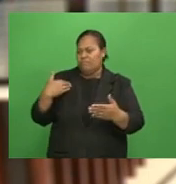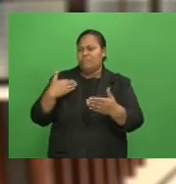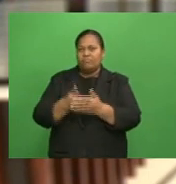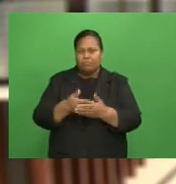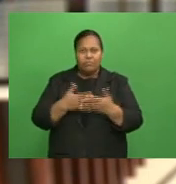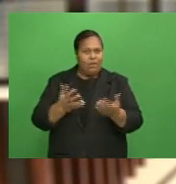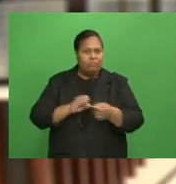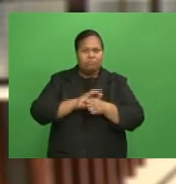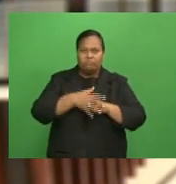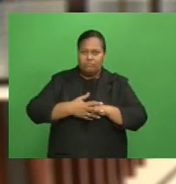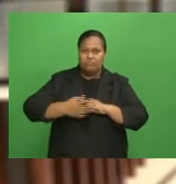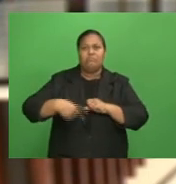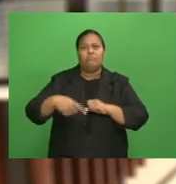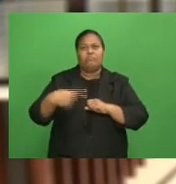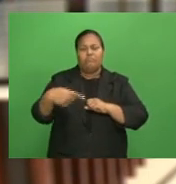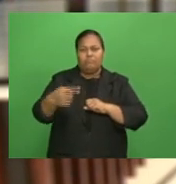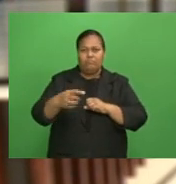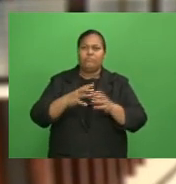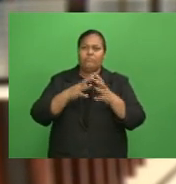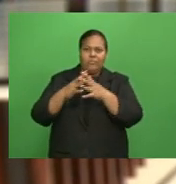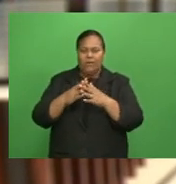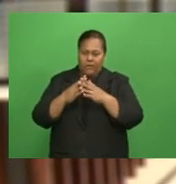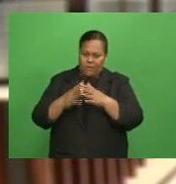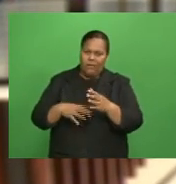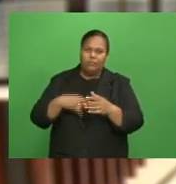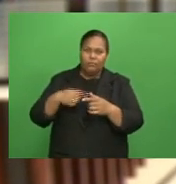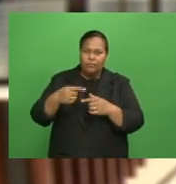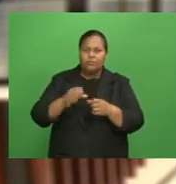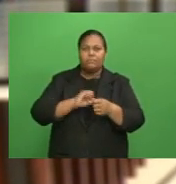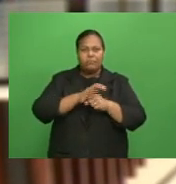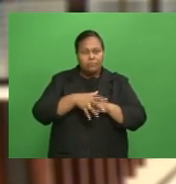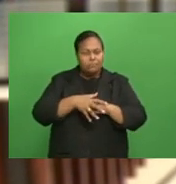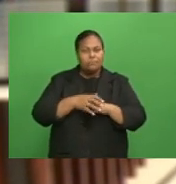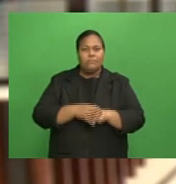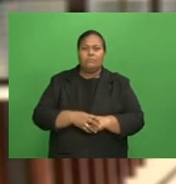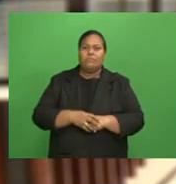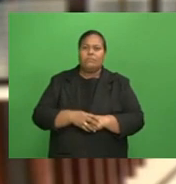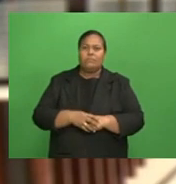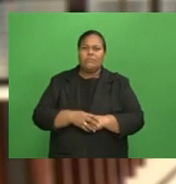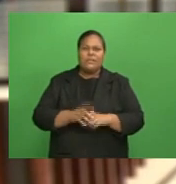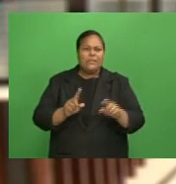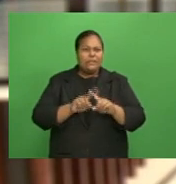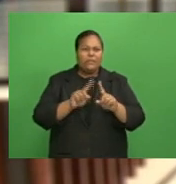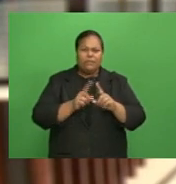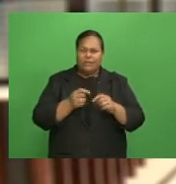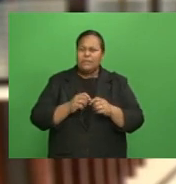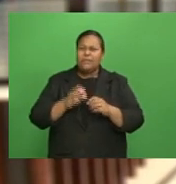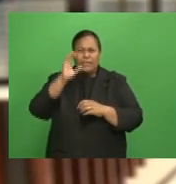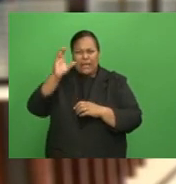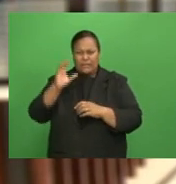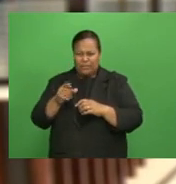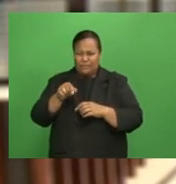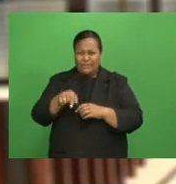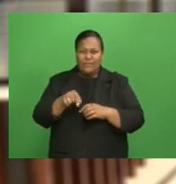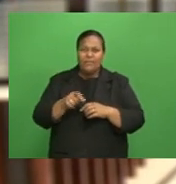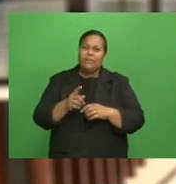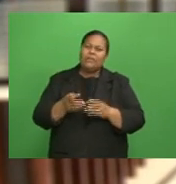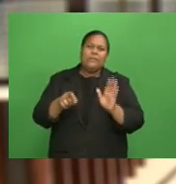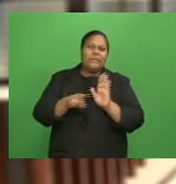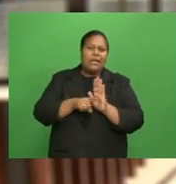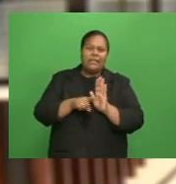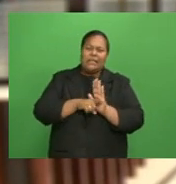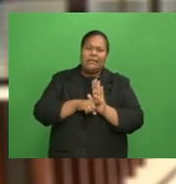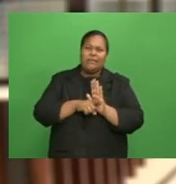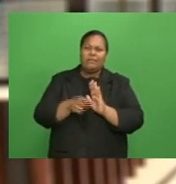pandemic continues to hammer the U.S. economy. Markets reacted negatively to the disappointment with the Dow Jones Industrial